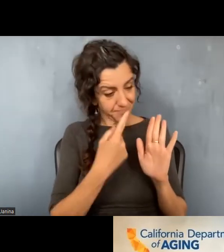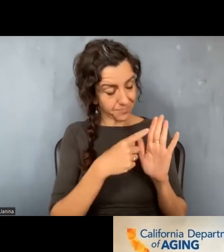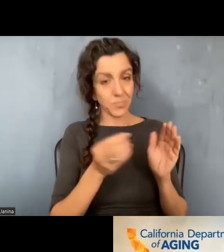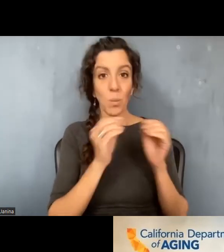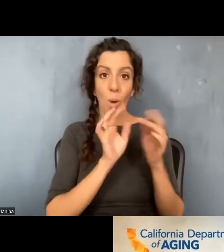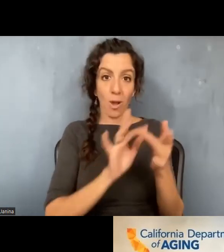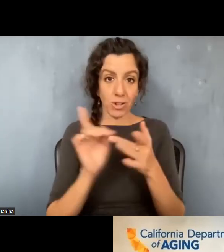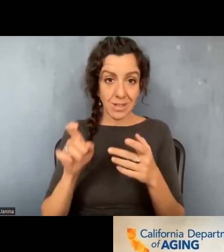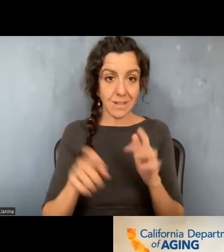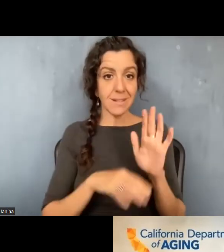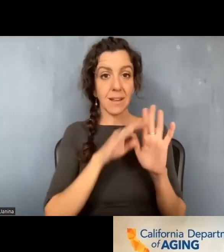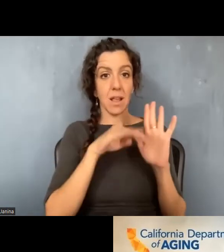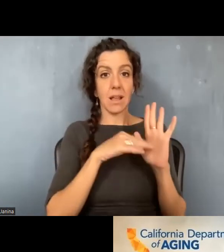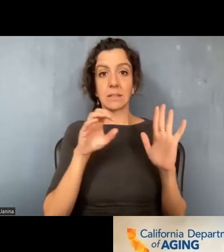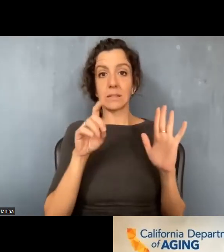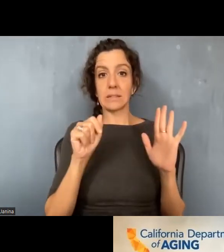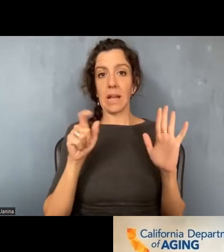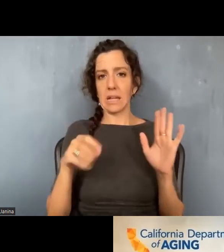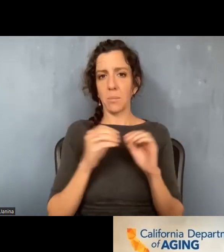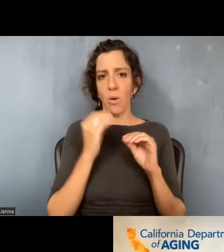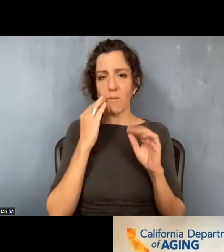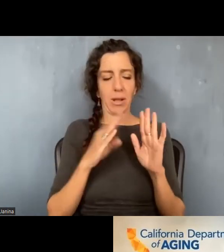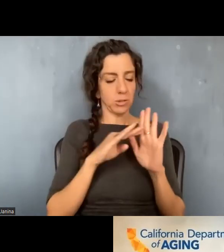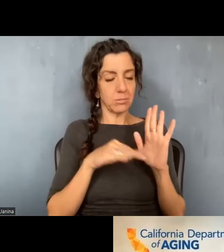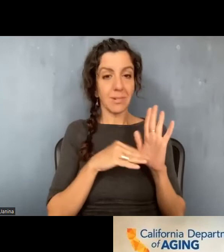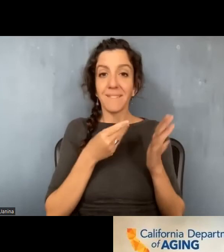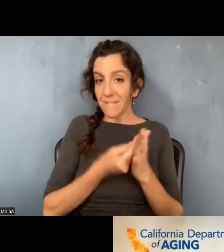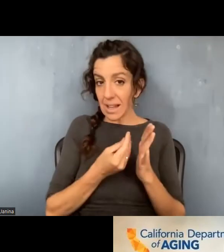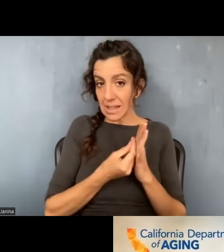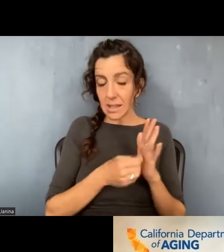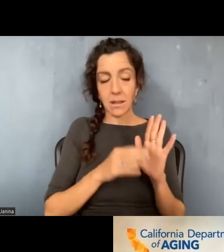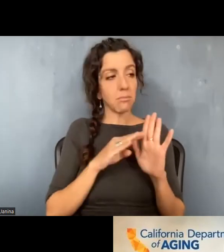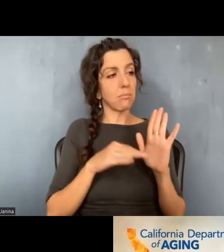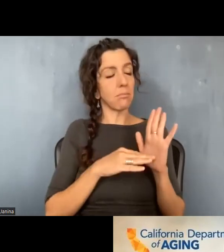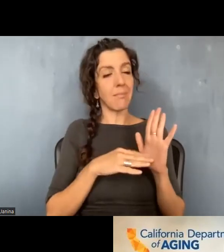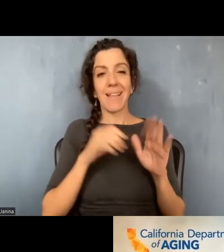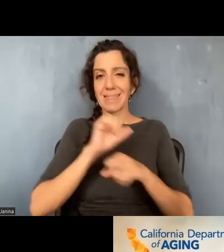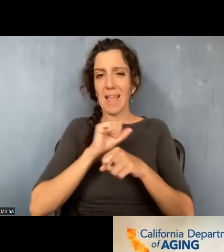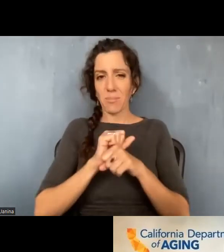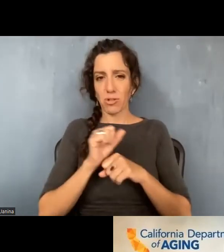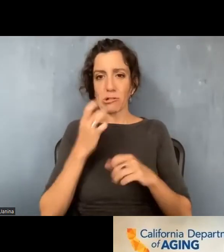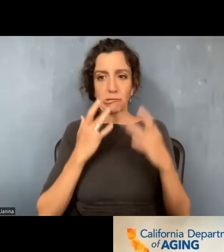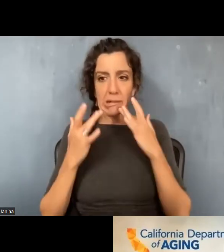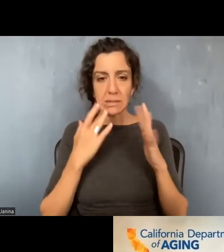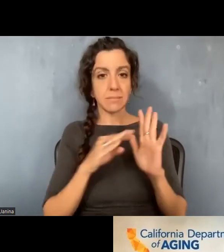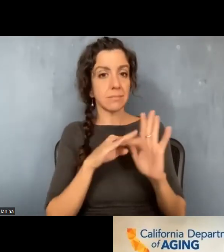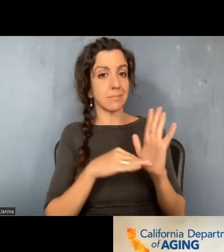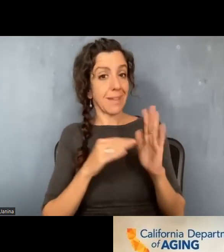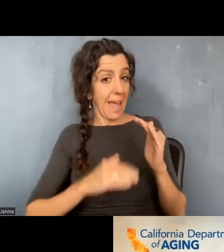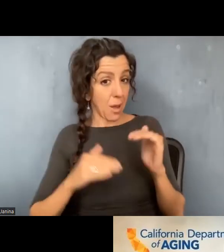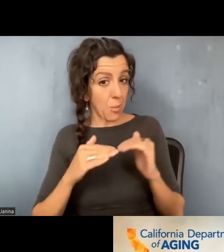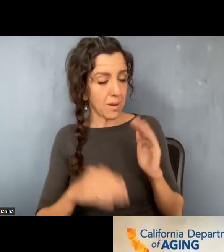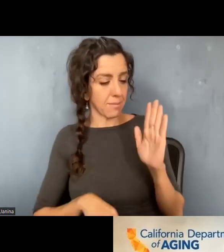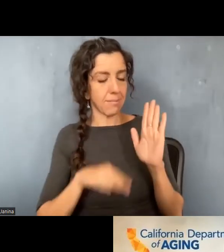Second, CDA needs more information. There was a funding theme, labor crisis, equity, and